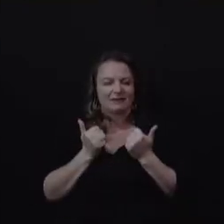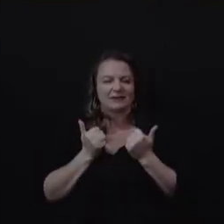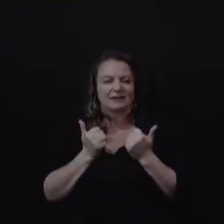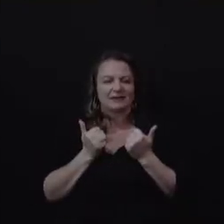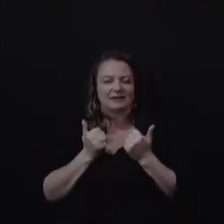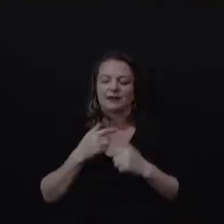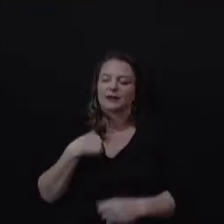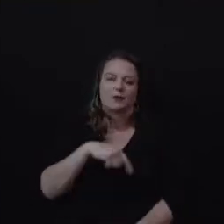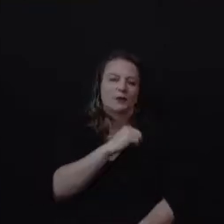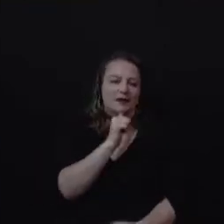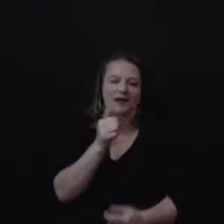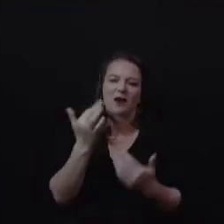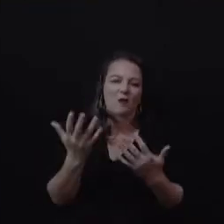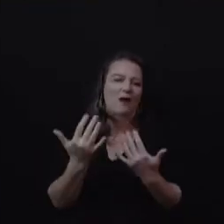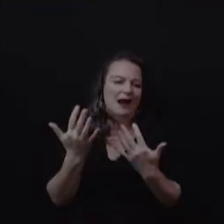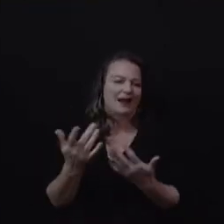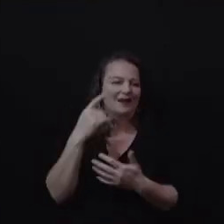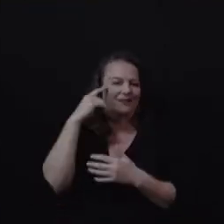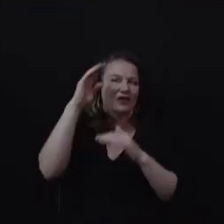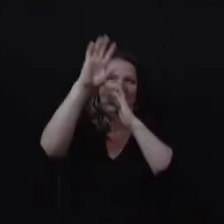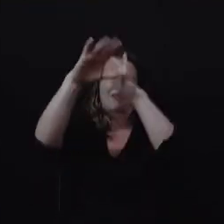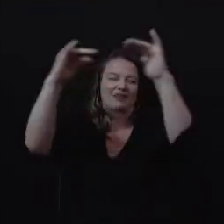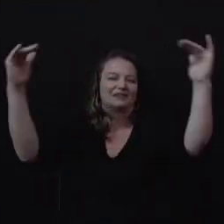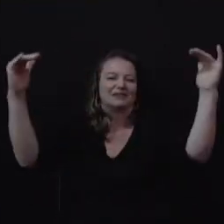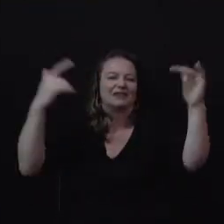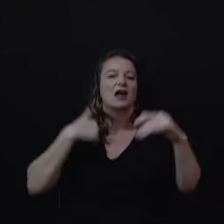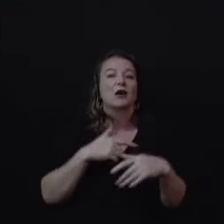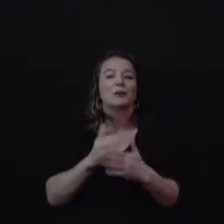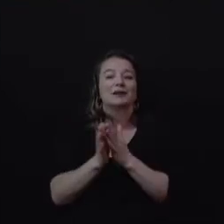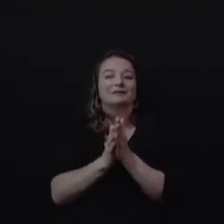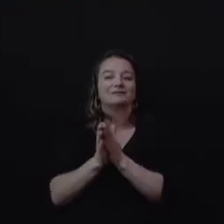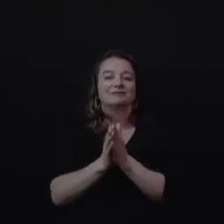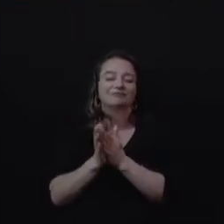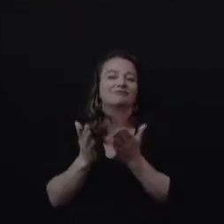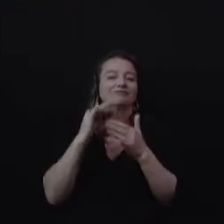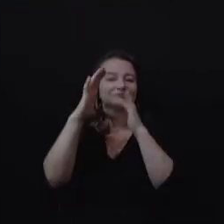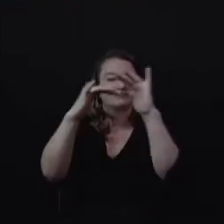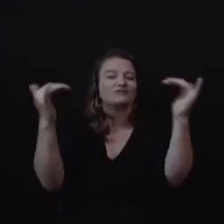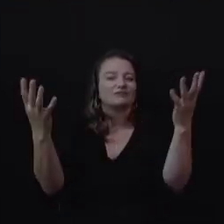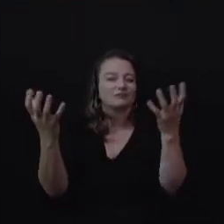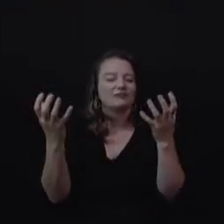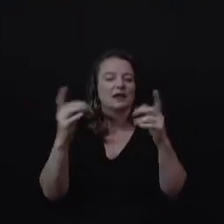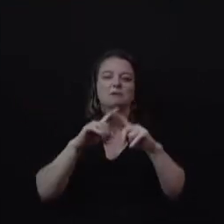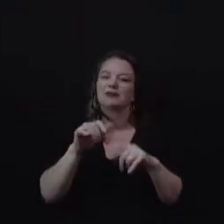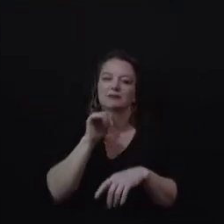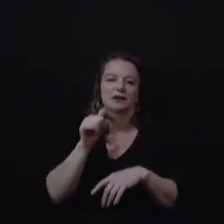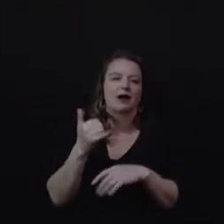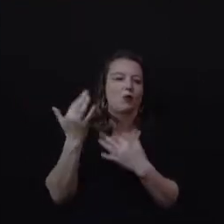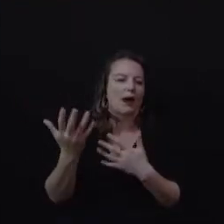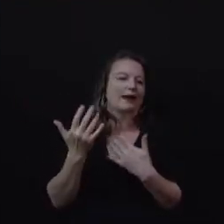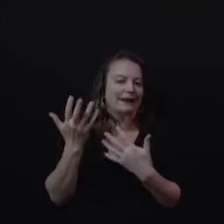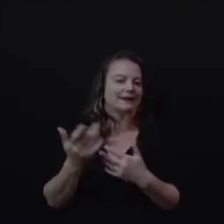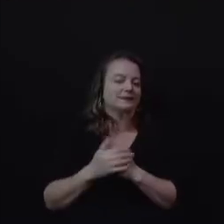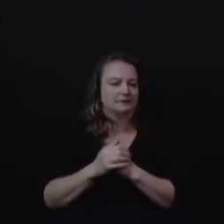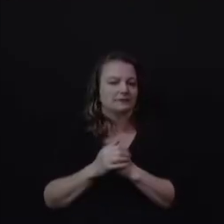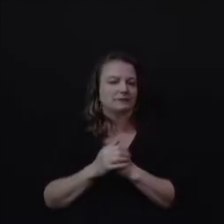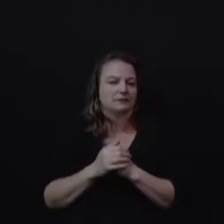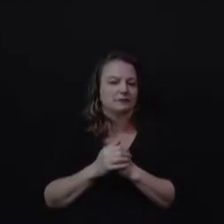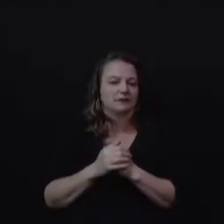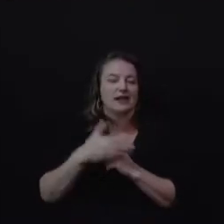waiting for heaven. We're looking forward to heaven, but we're not waiting for heaven. You know, God makes